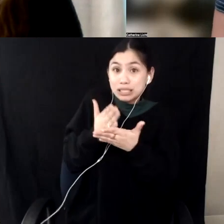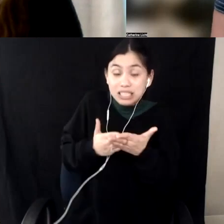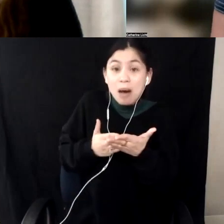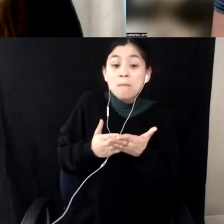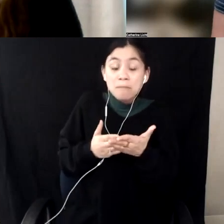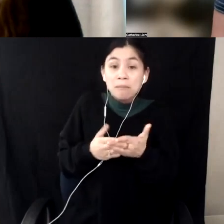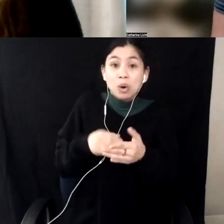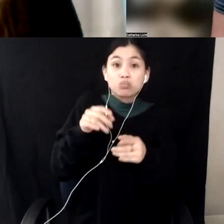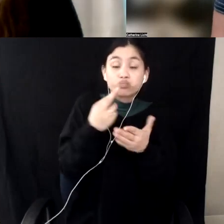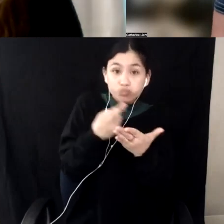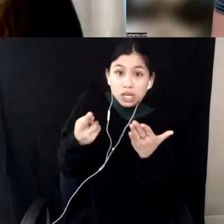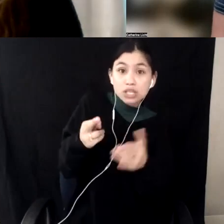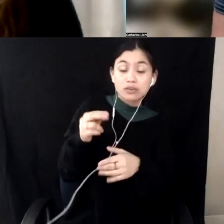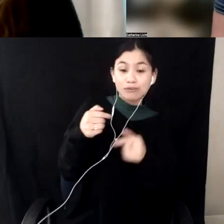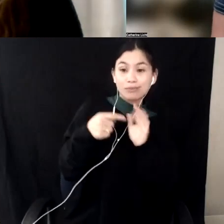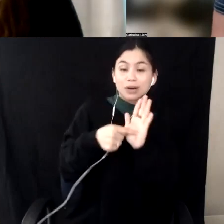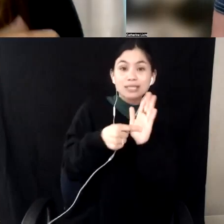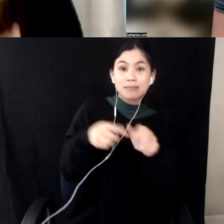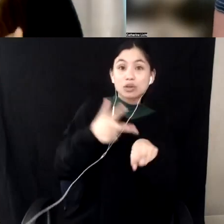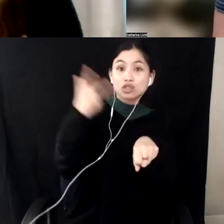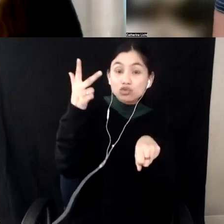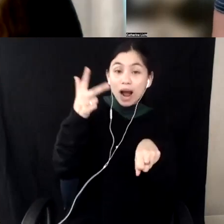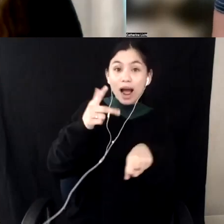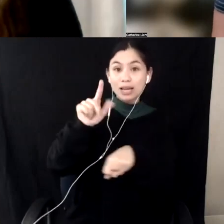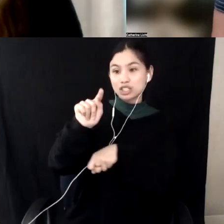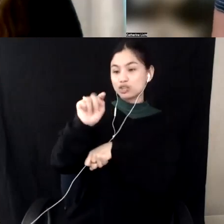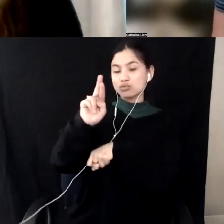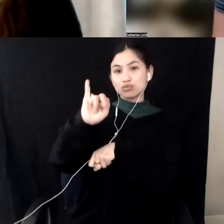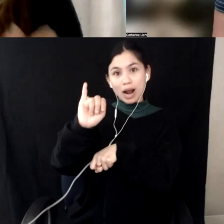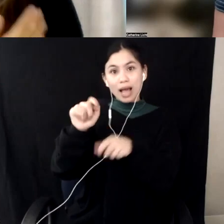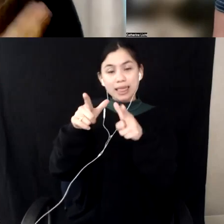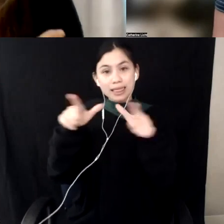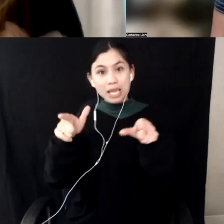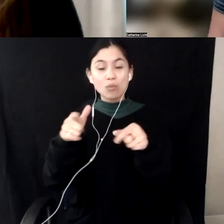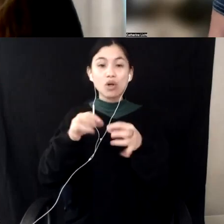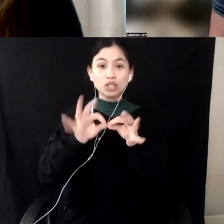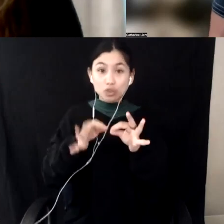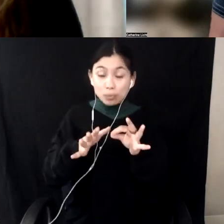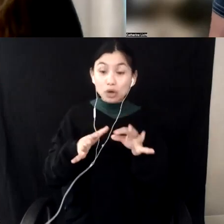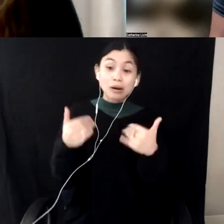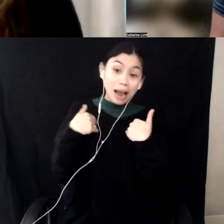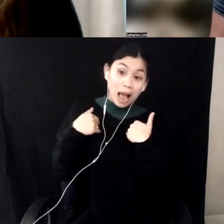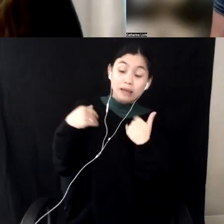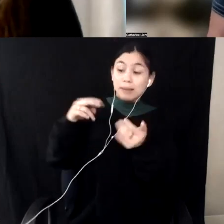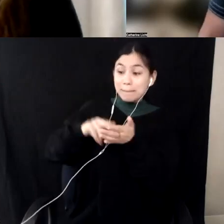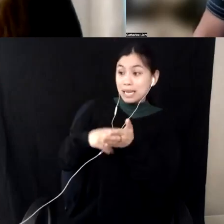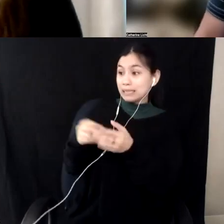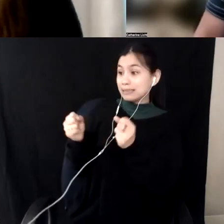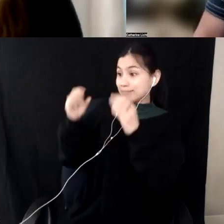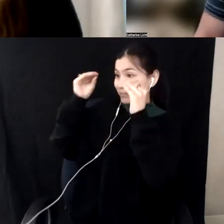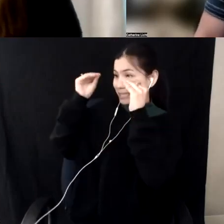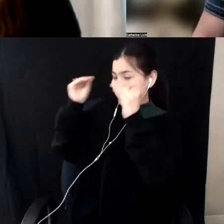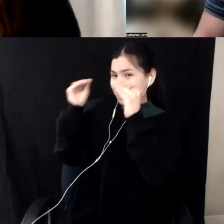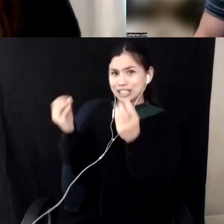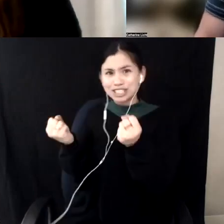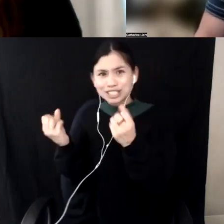interpreters. So they teach the sign and then the interpreter's